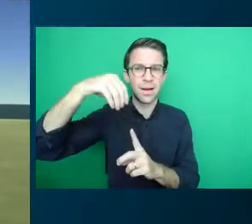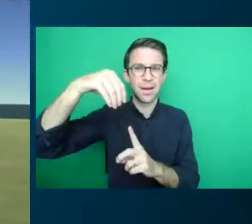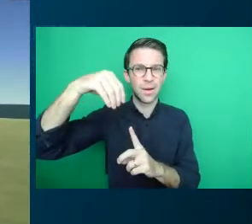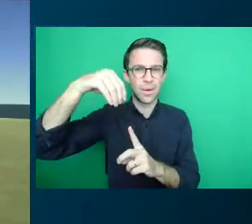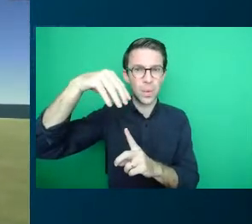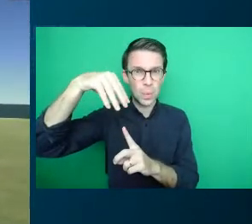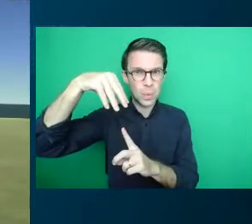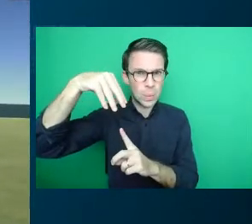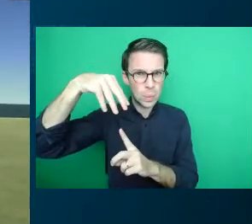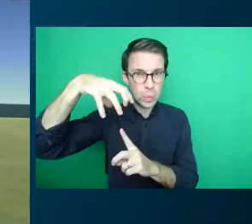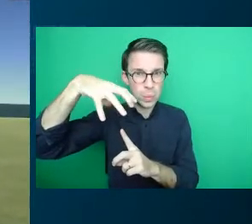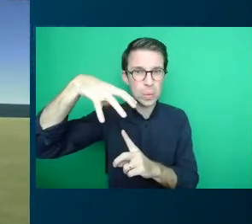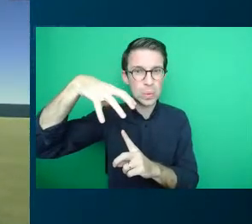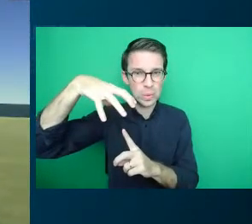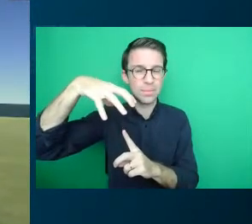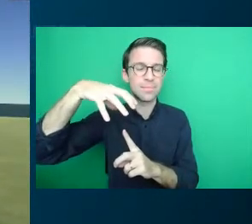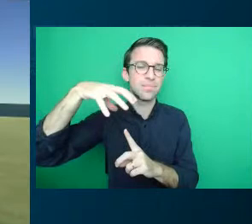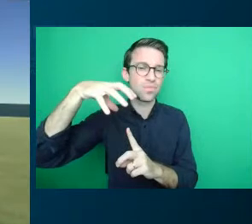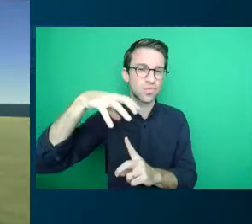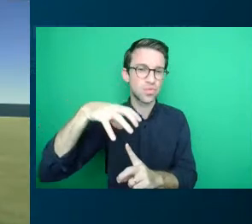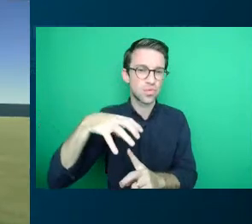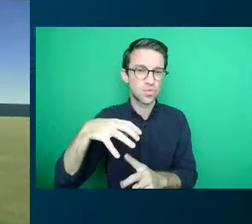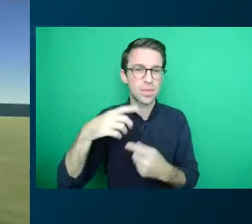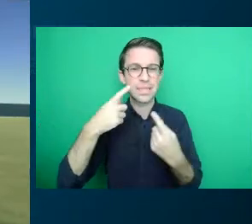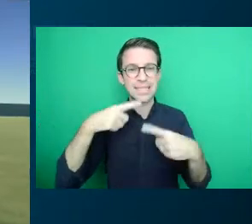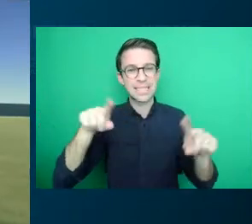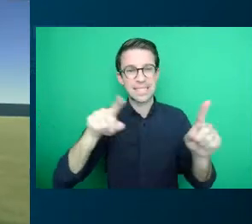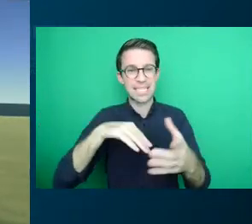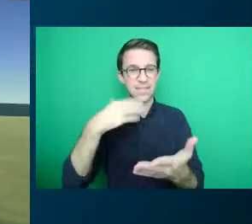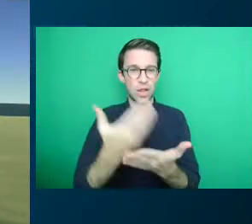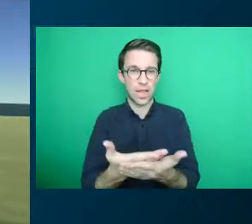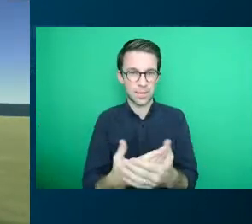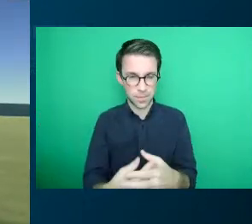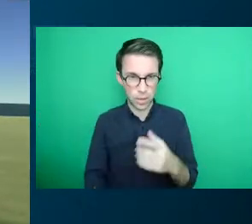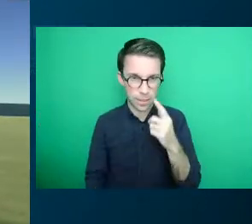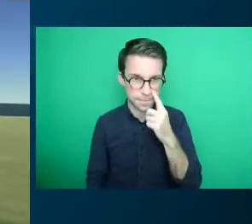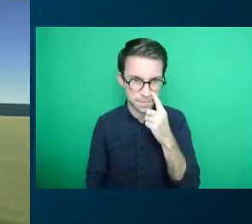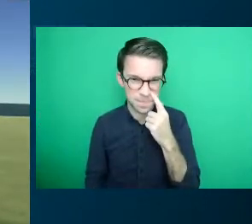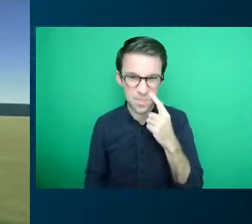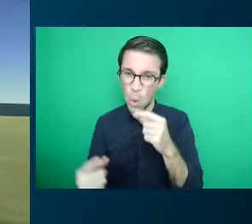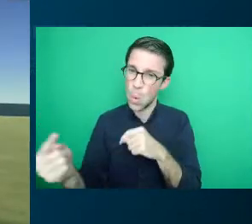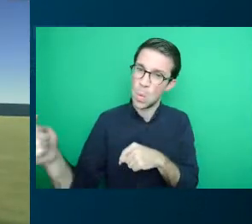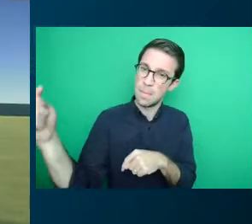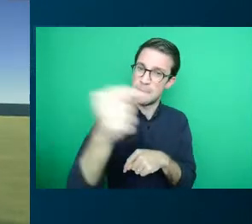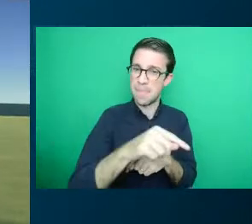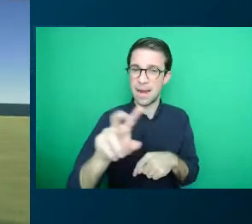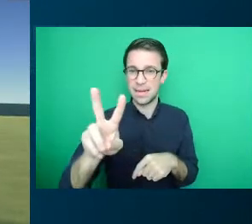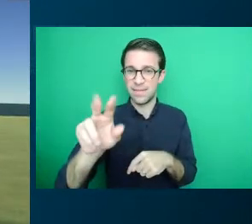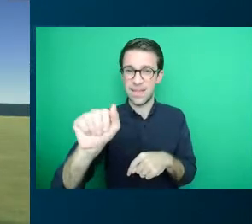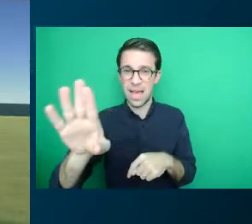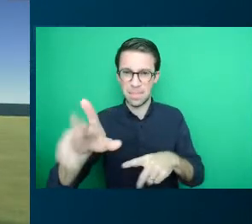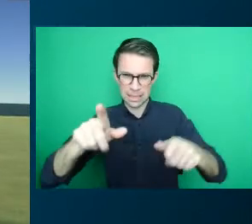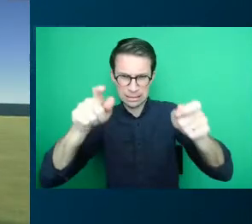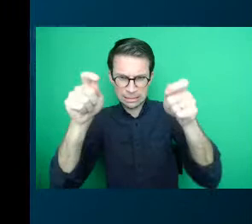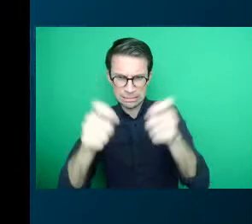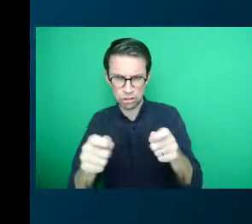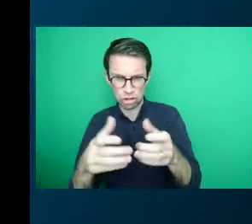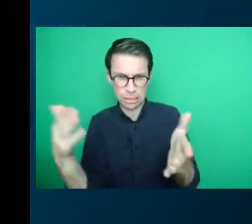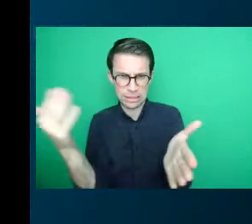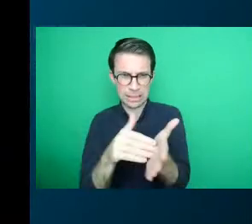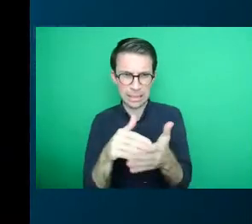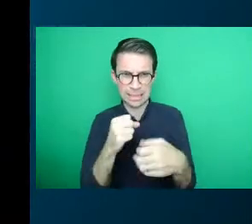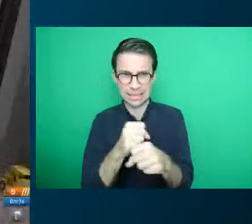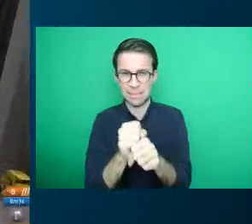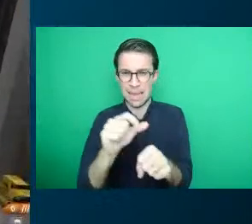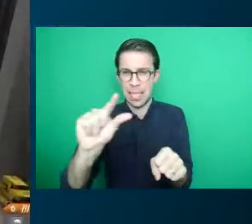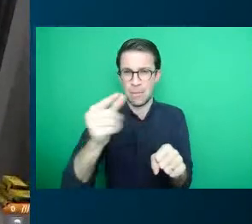looks like Jeb would successfully land here. So let's roll back in. Let's take what we've learned and make a little bit better rocket. Back to the